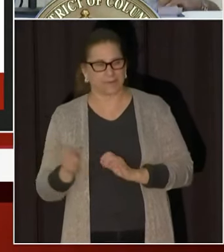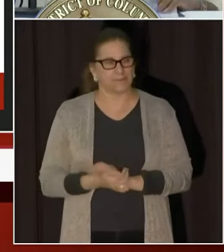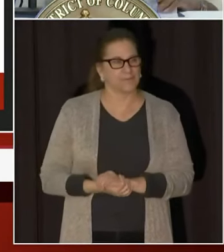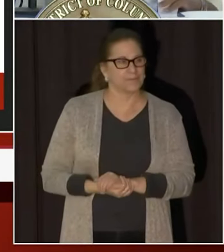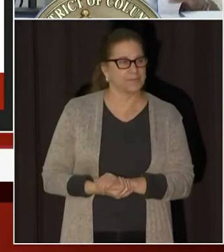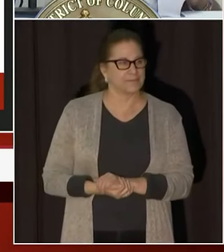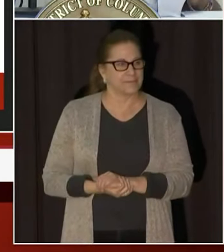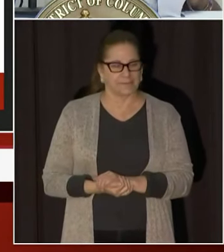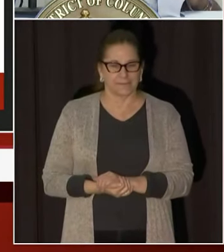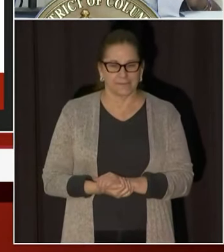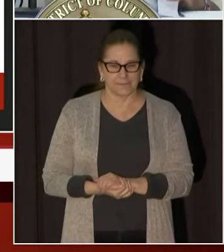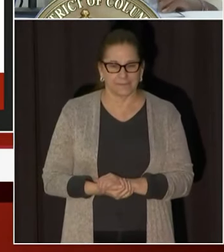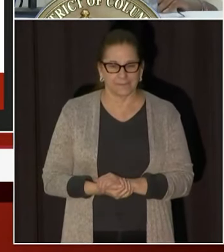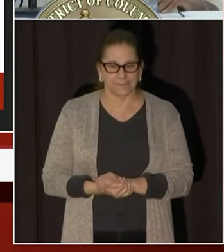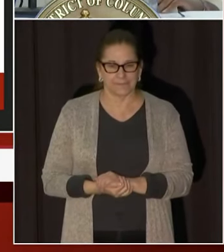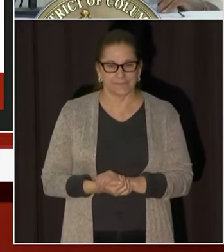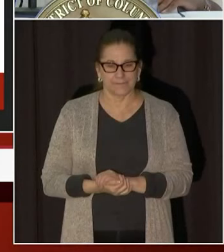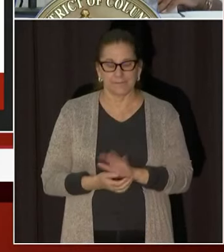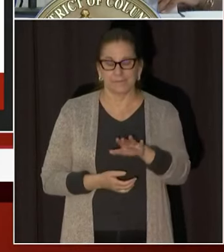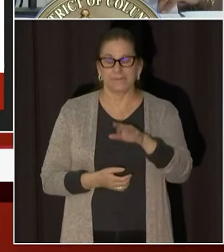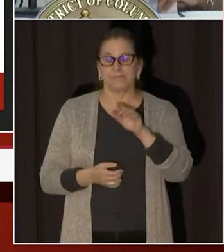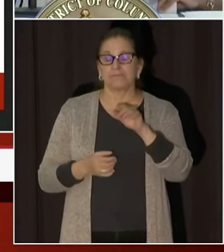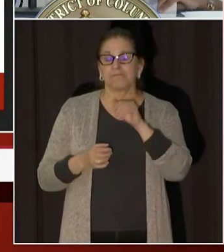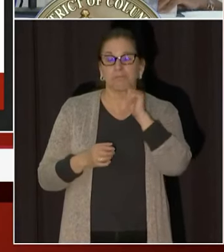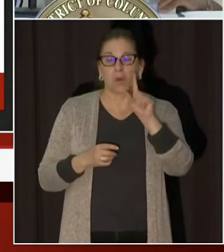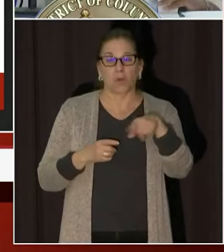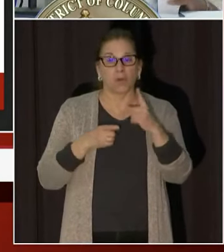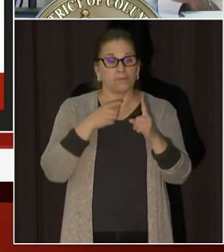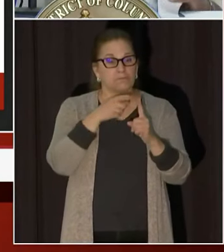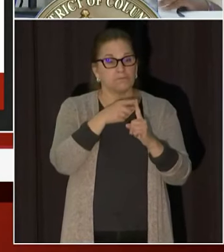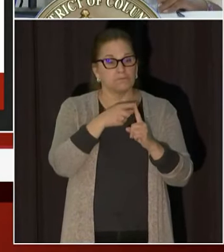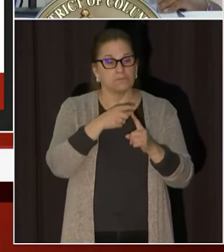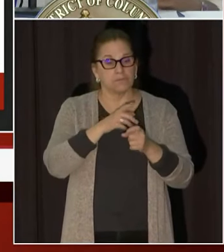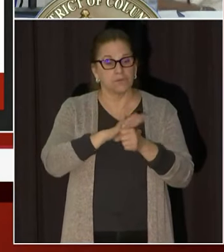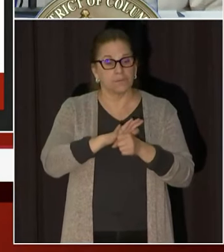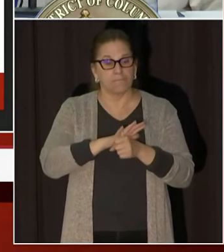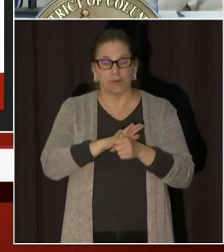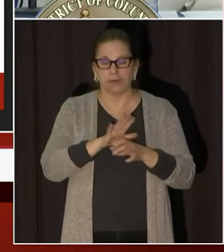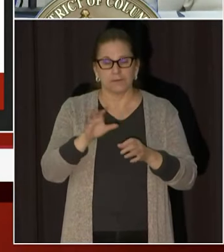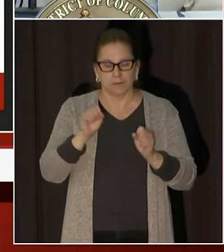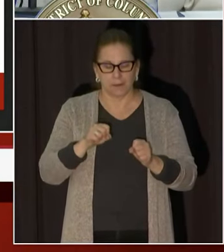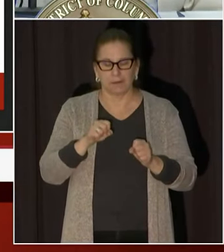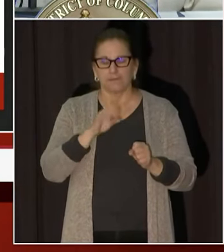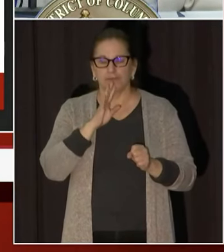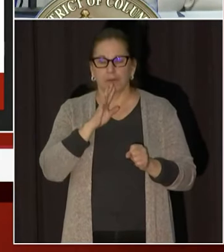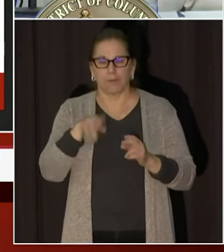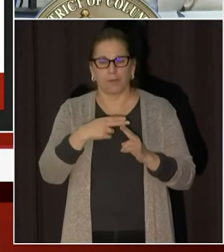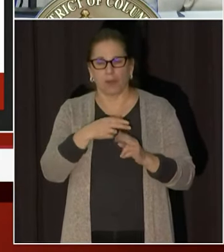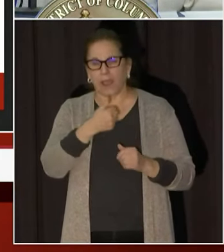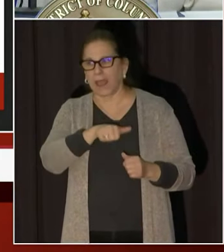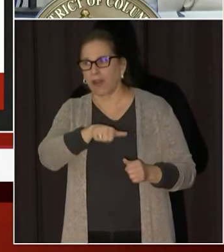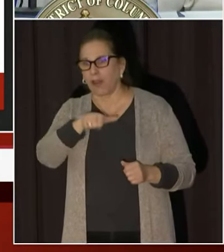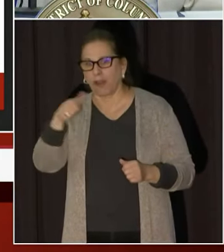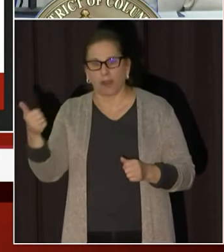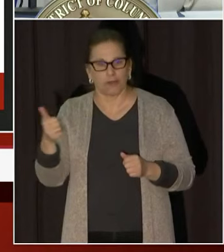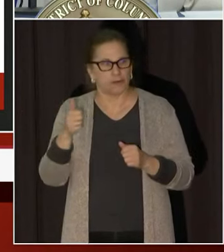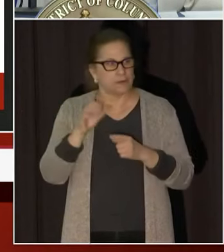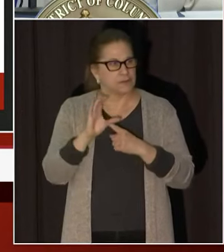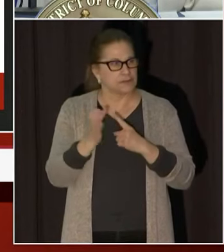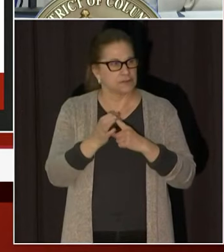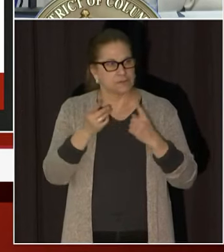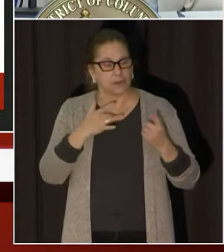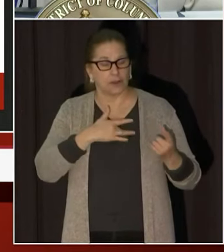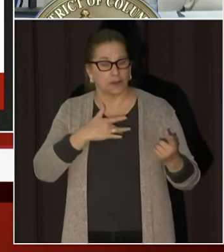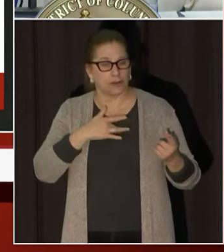when you have symptoms or you've been exposed or you're an essential worker or including a healthcare worker